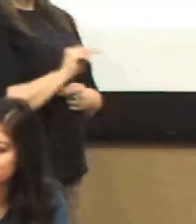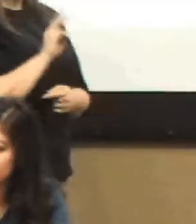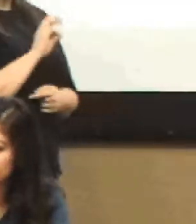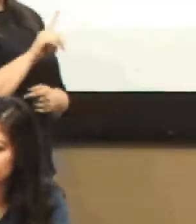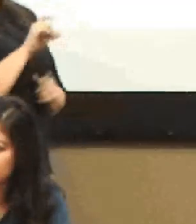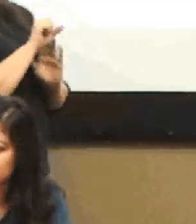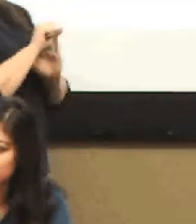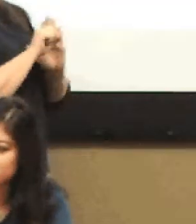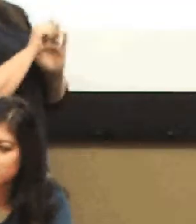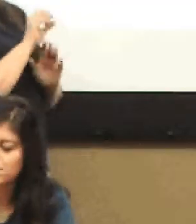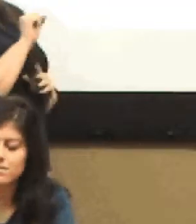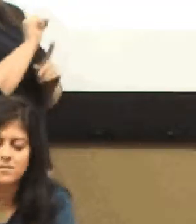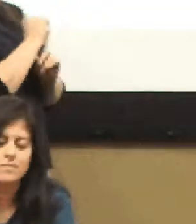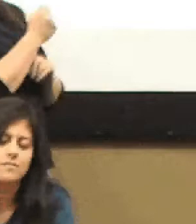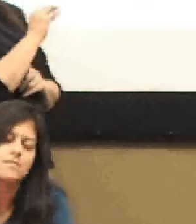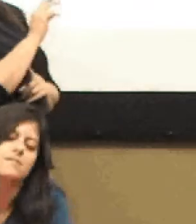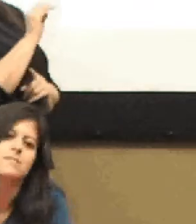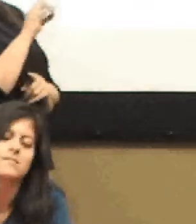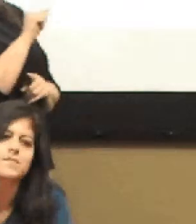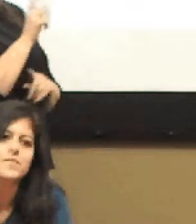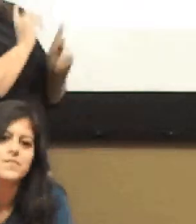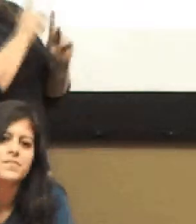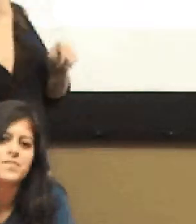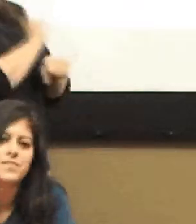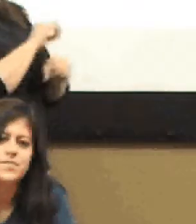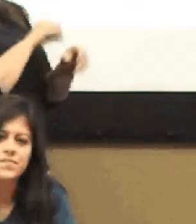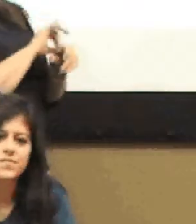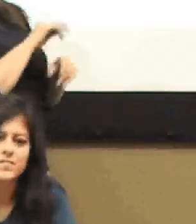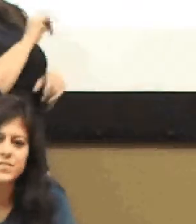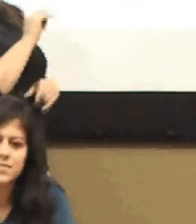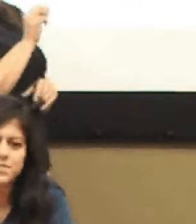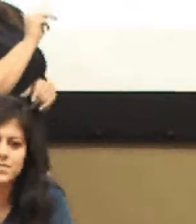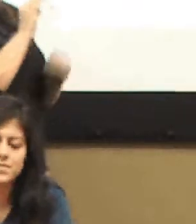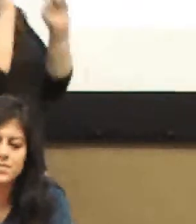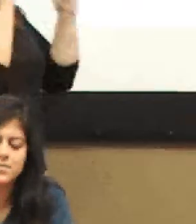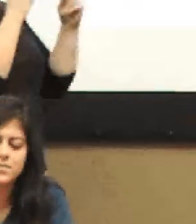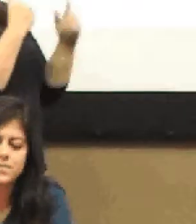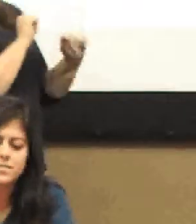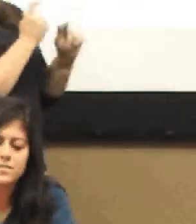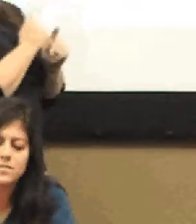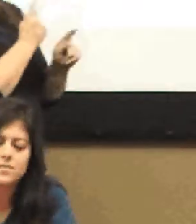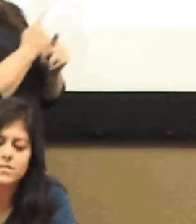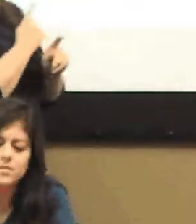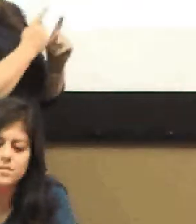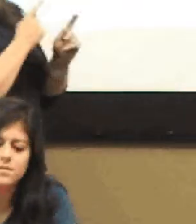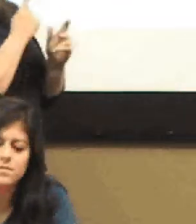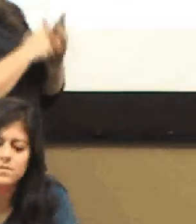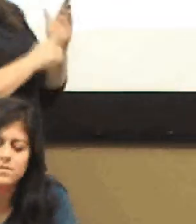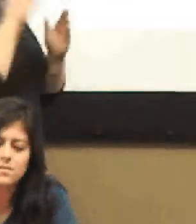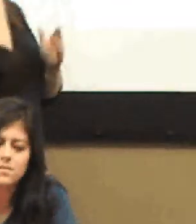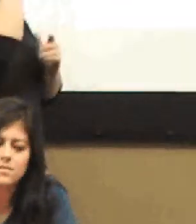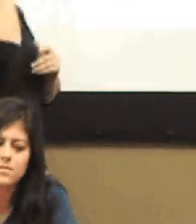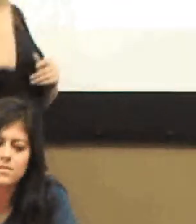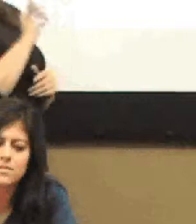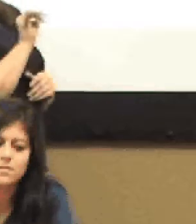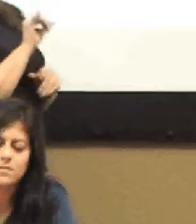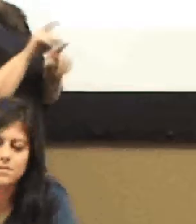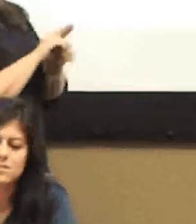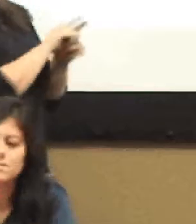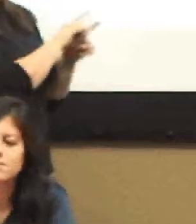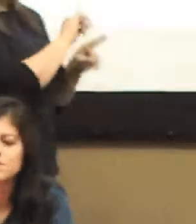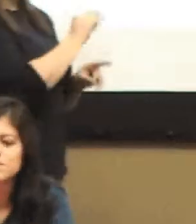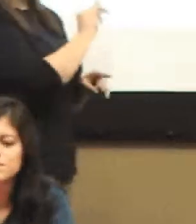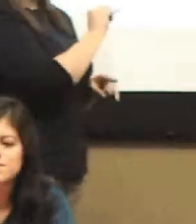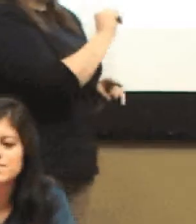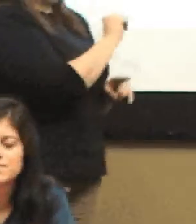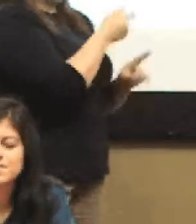Well, the state of the media, those of us who work in journalism education are trying to find that out, as well as the